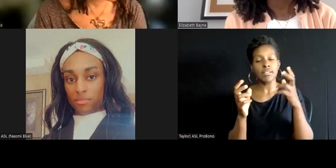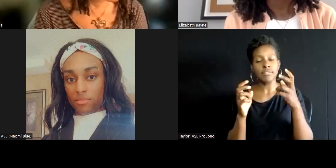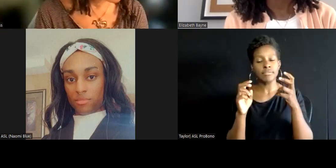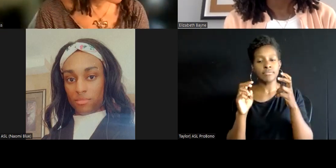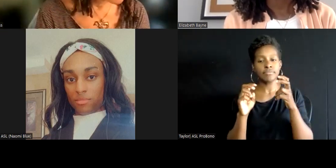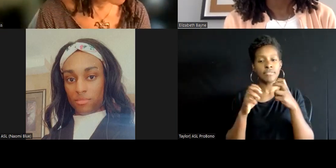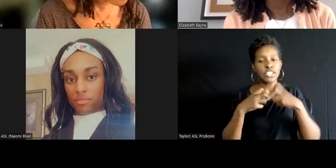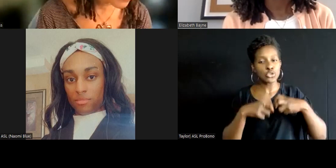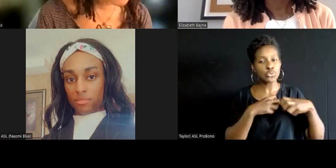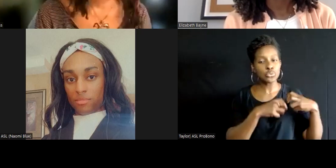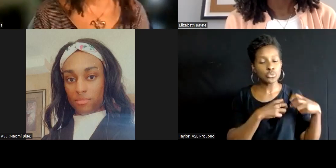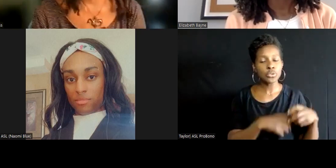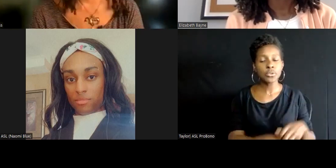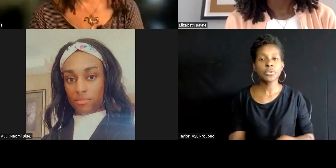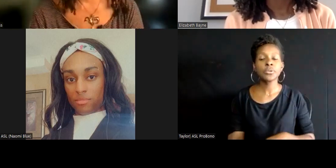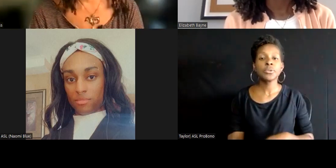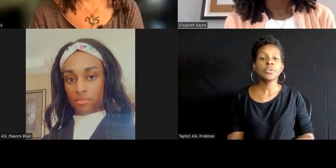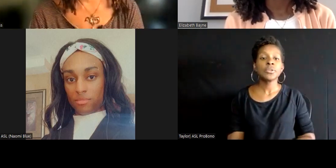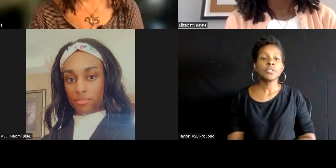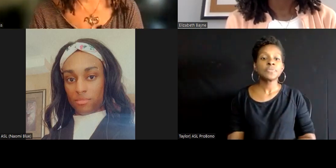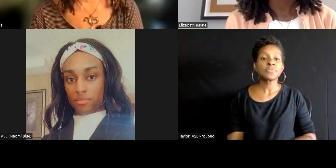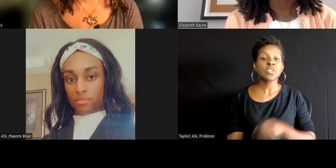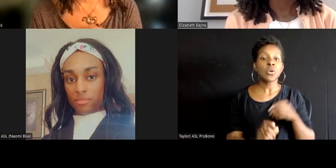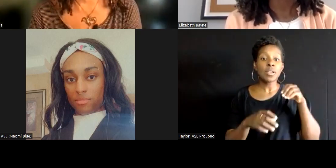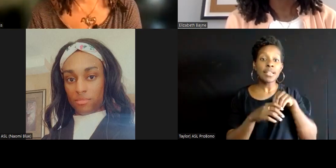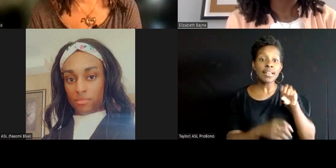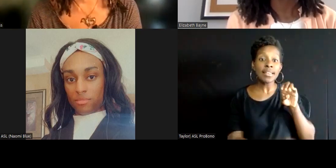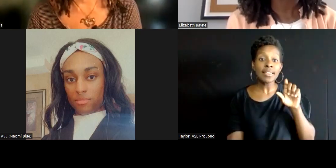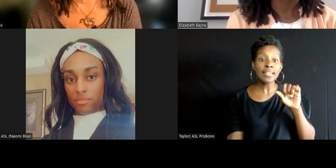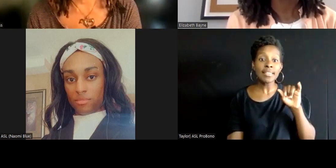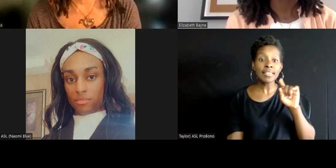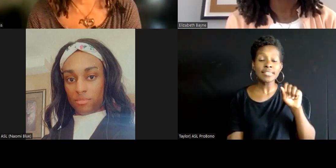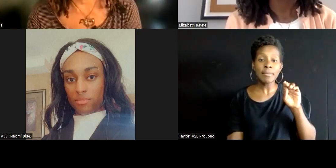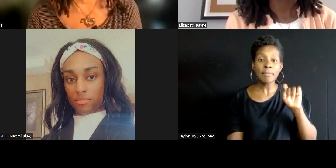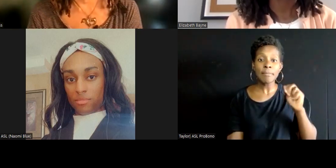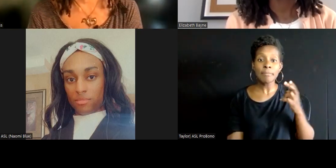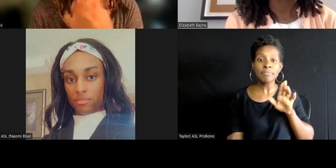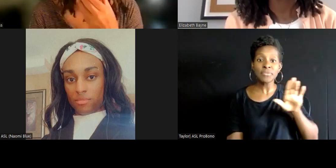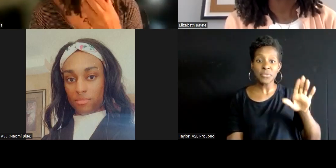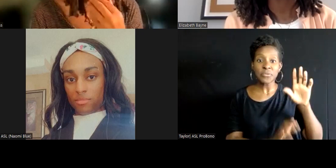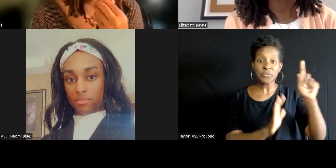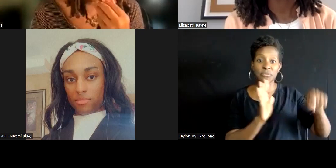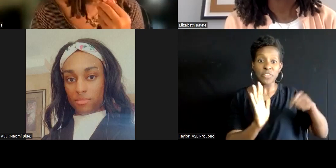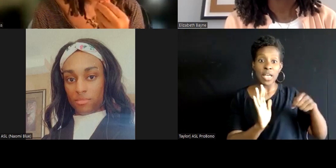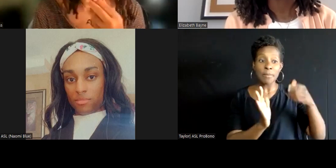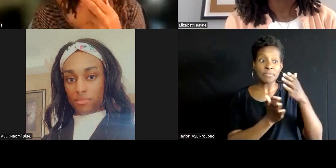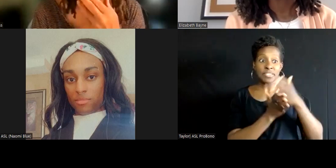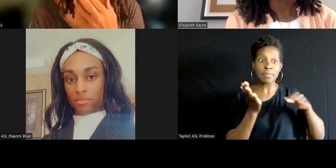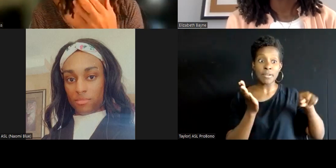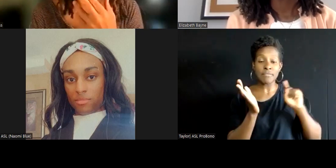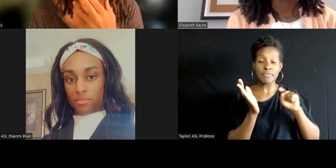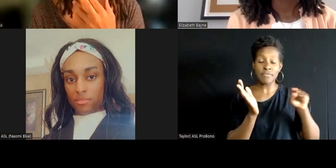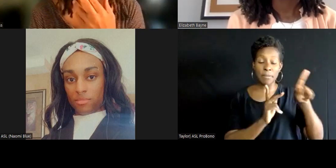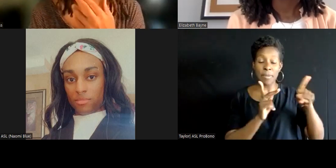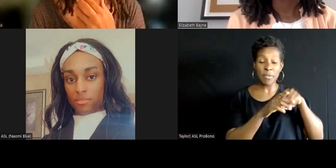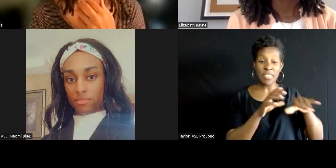film face the issues that they face is because of racism, and like there was a study that came out, I think like a month